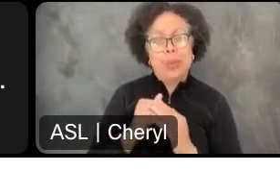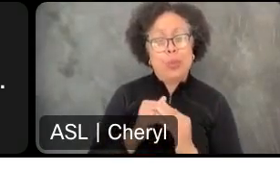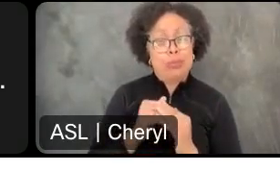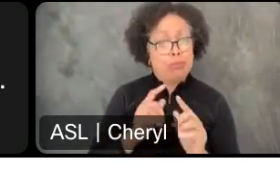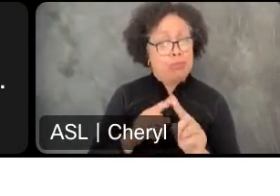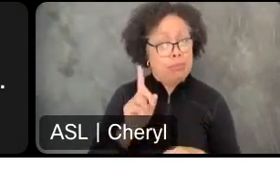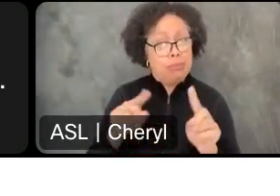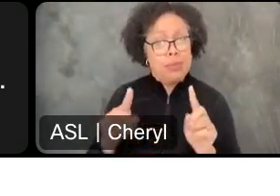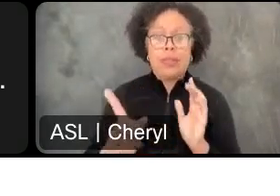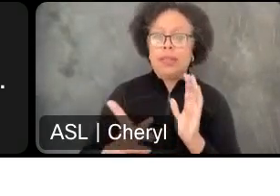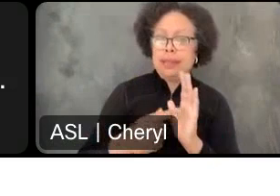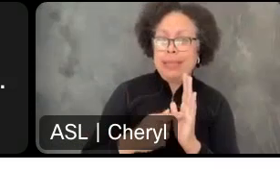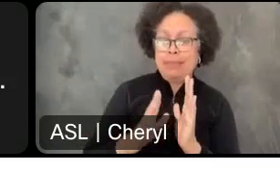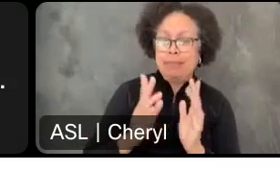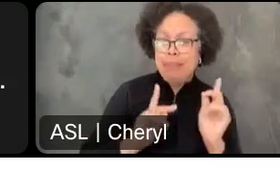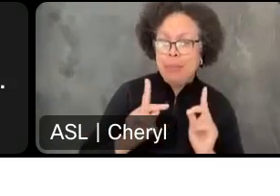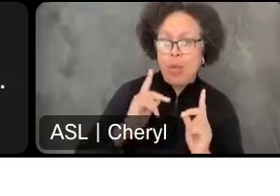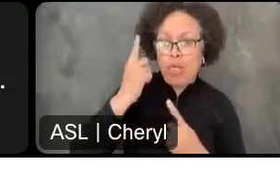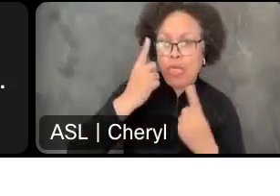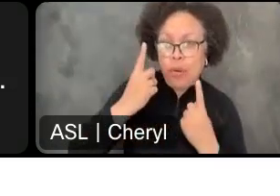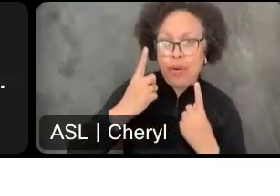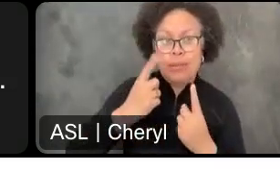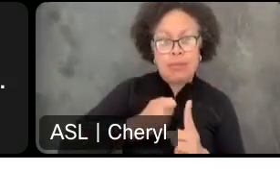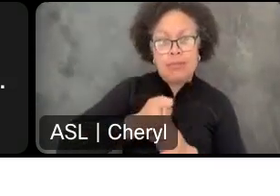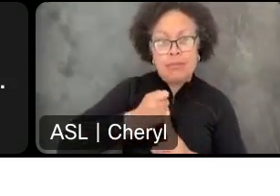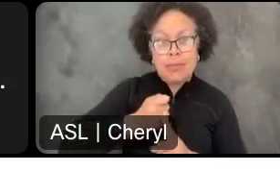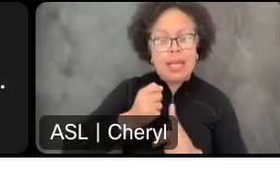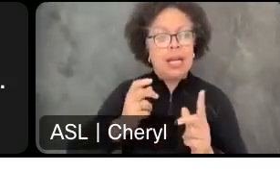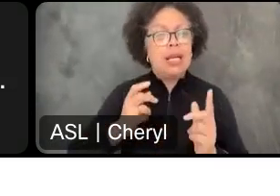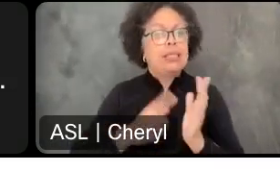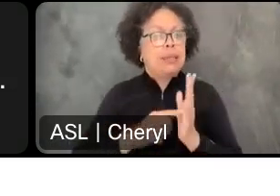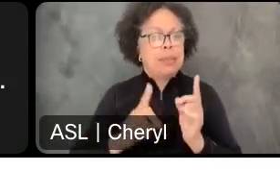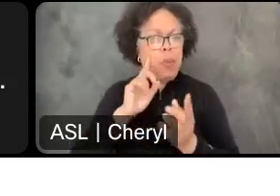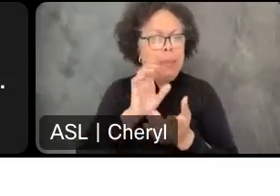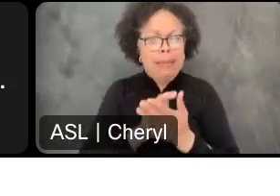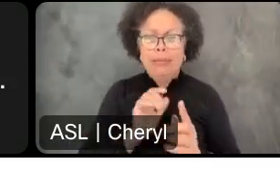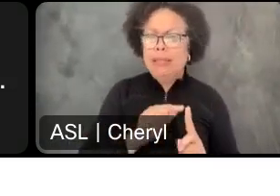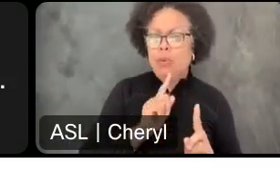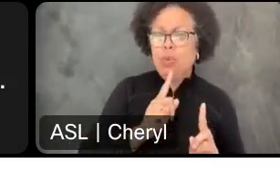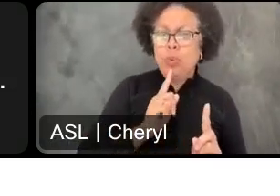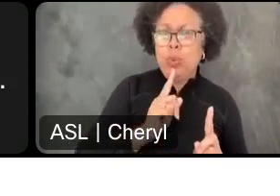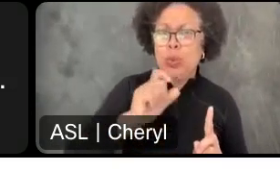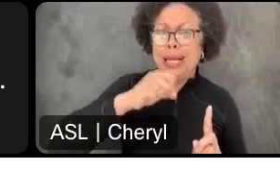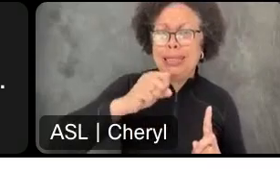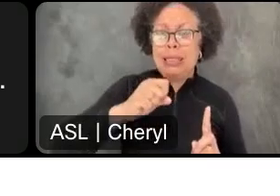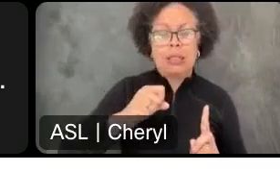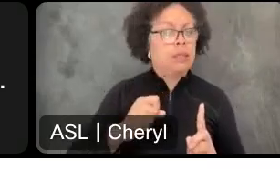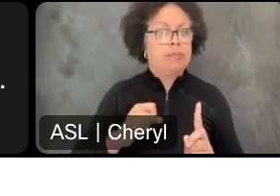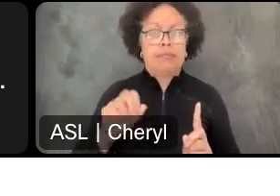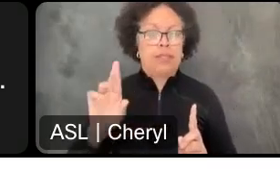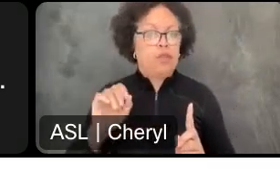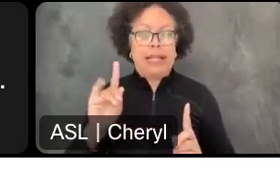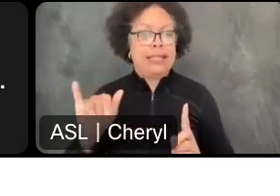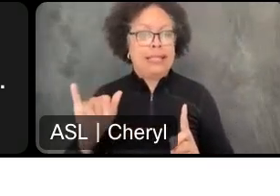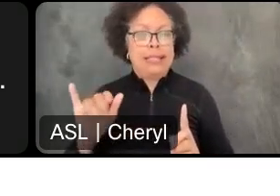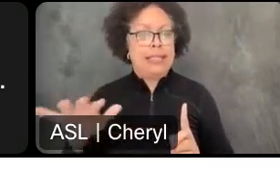Sometimes thoughts are affected, and people may believe things to be true that aren't based in reality. And again,